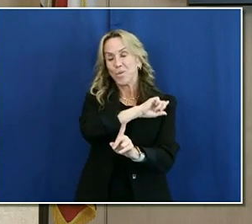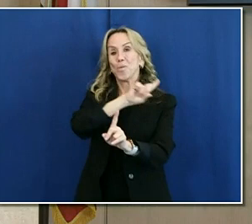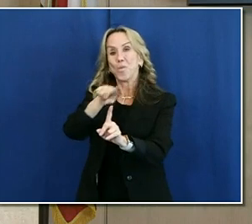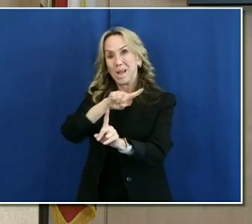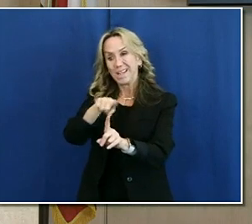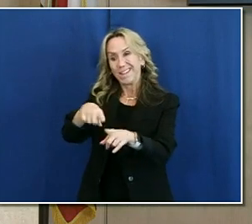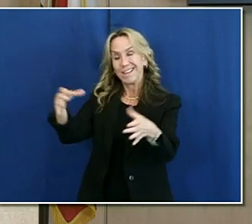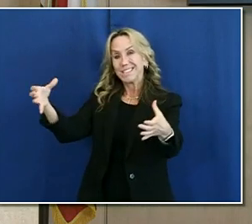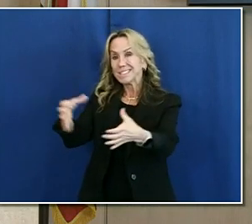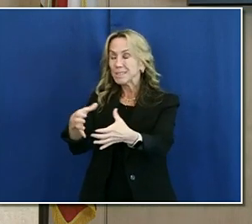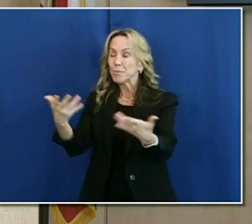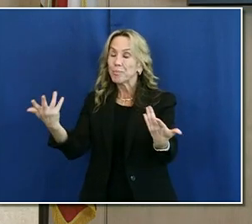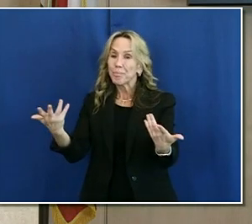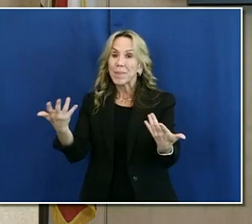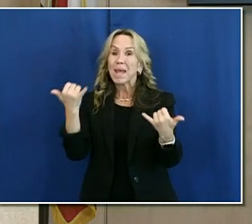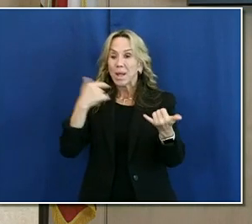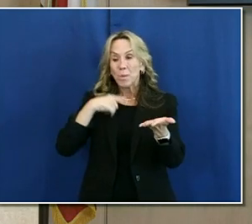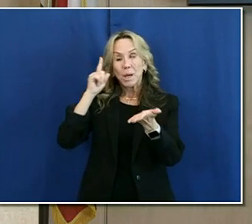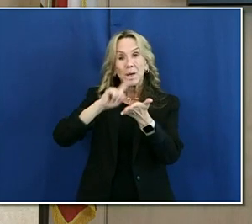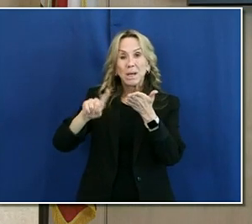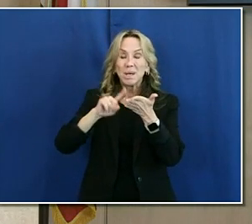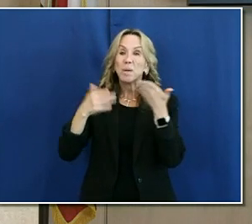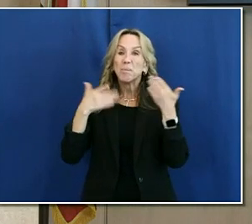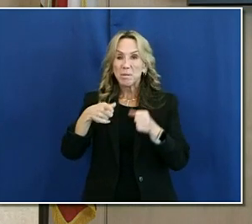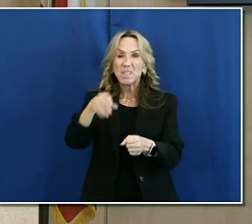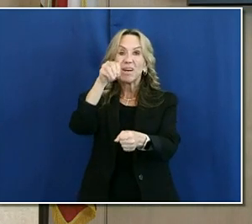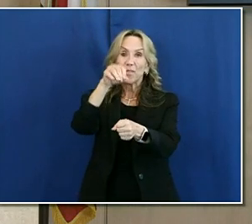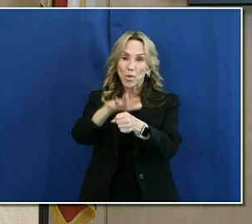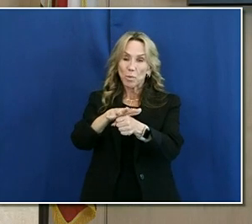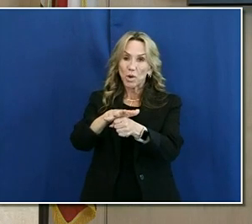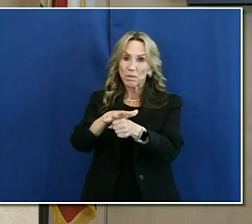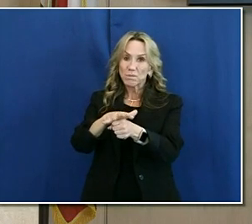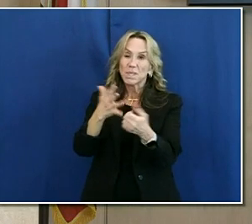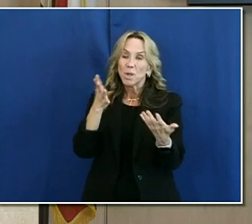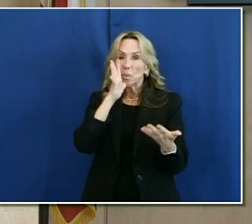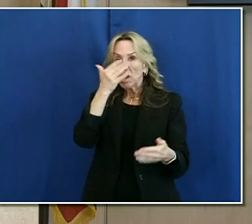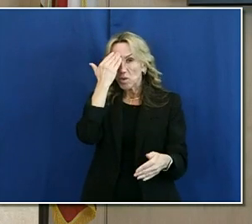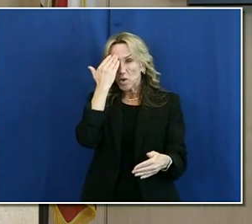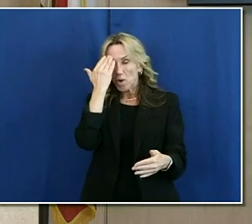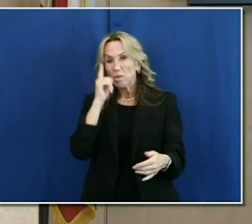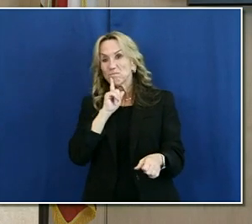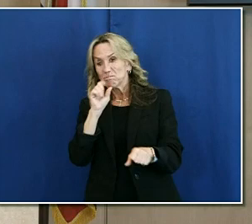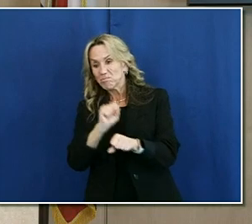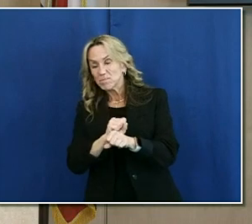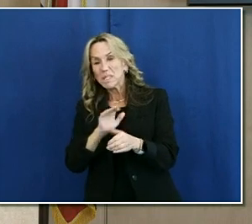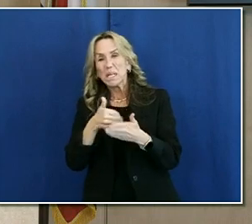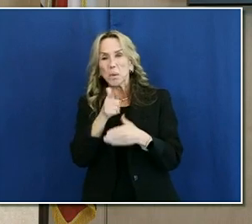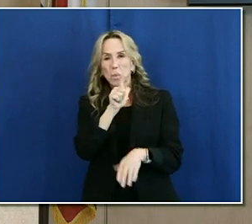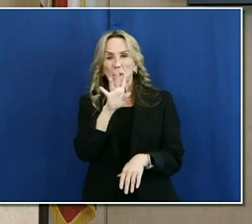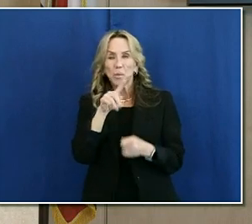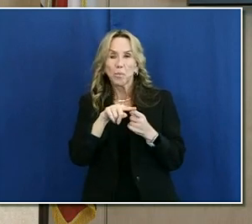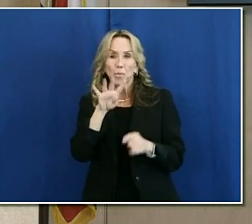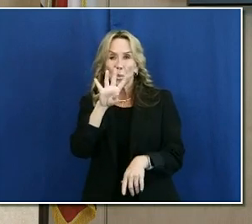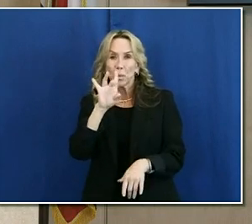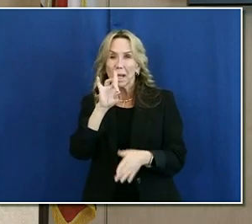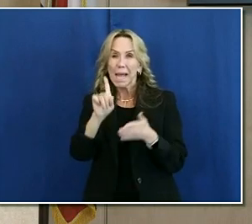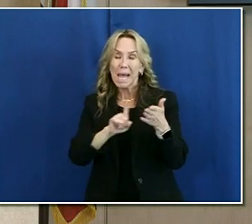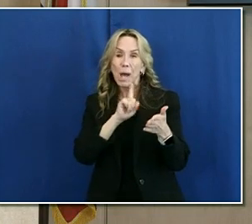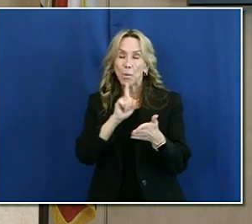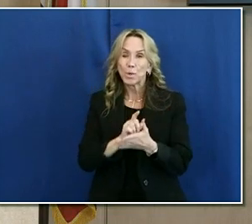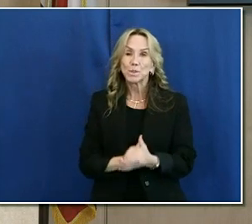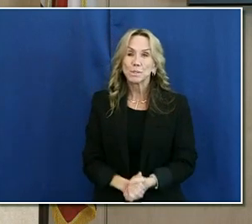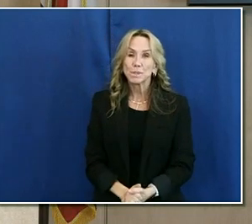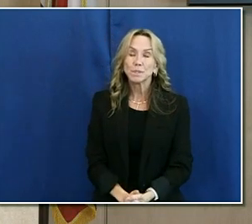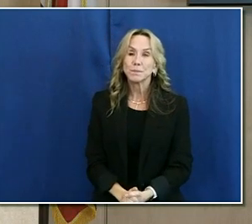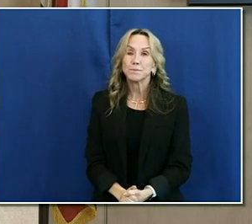be, again, an additional outbreak that is confirmed over the next 24 to 48 hours that meets this, what the question